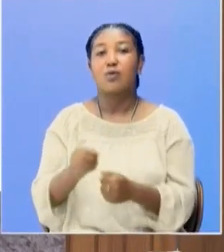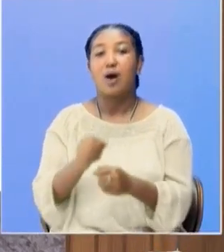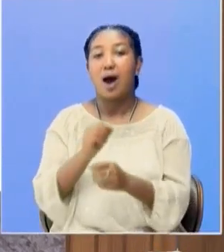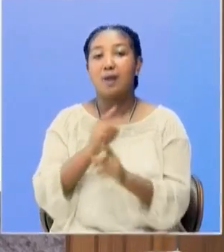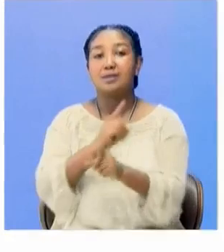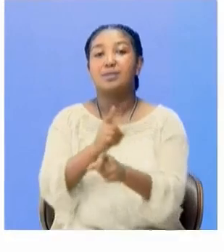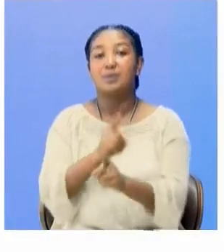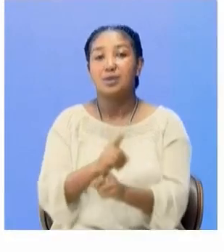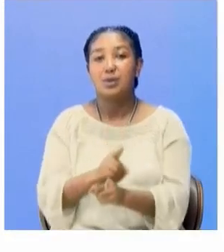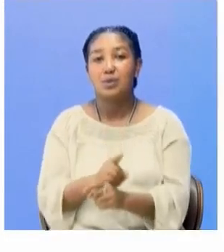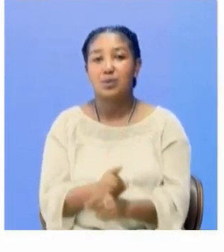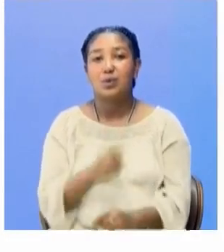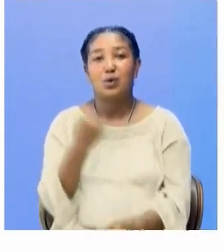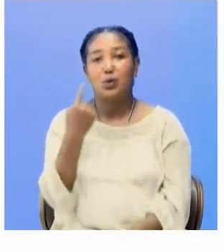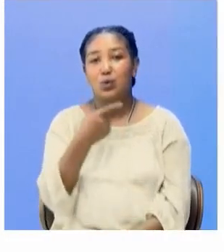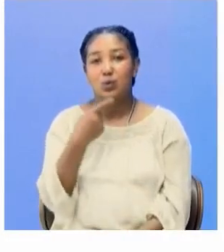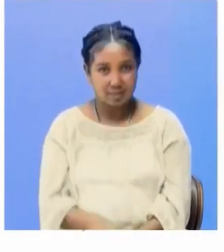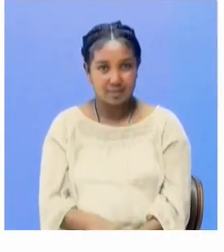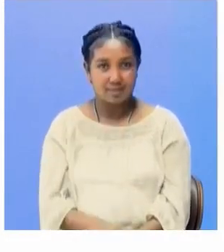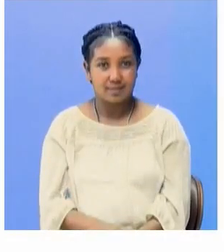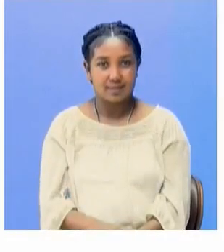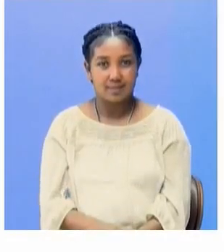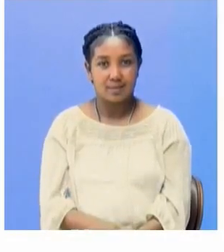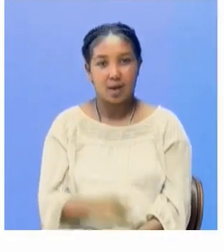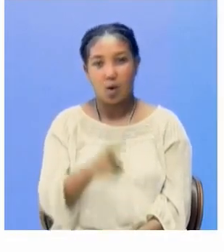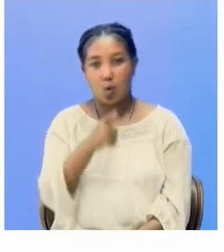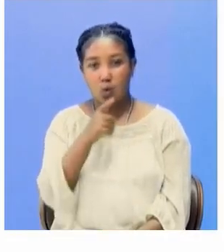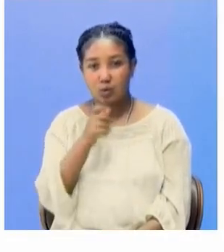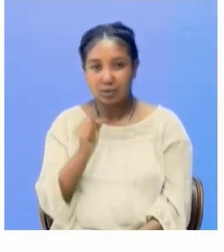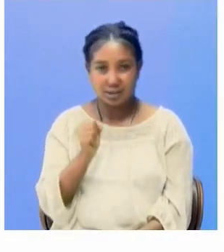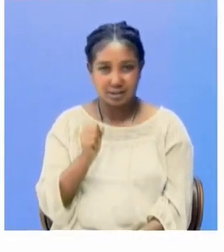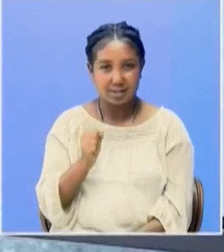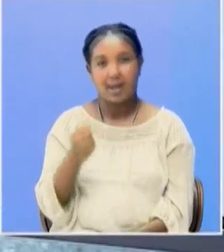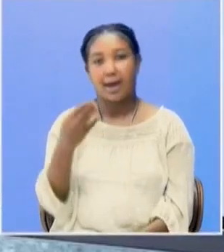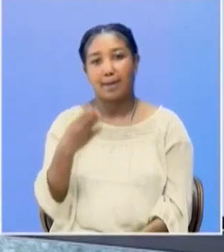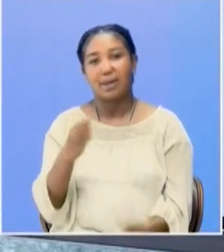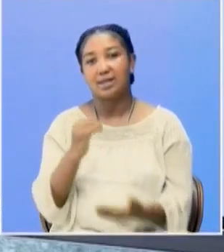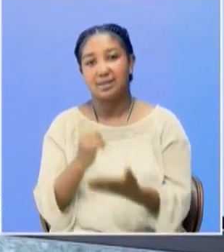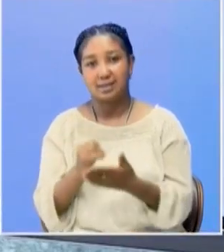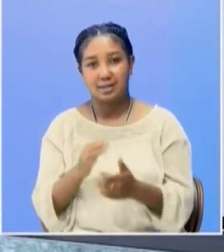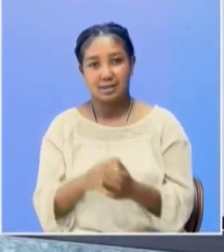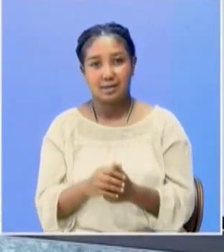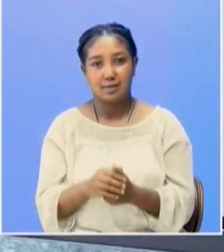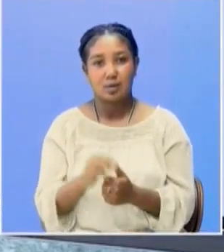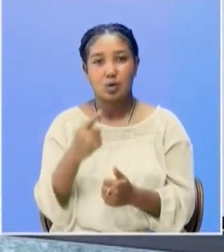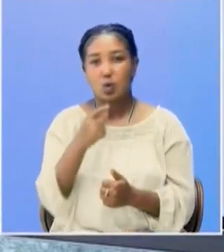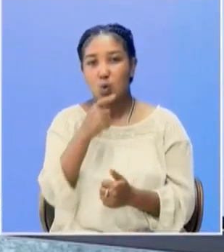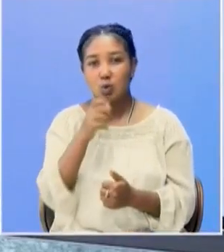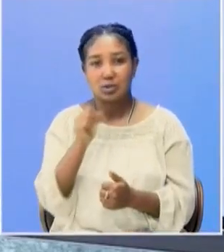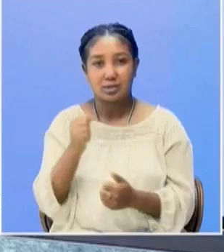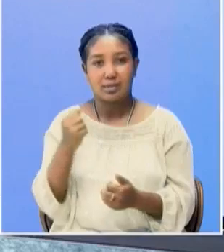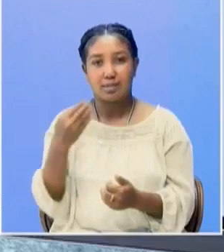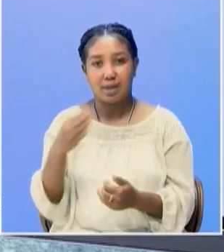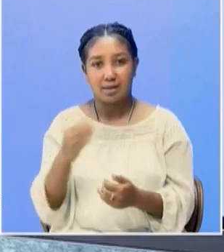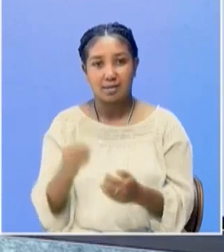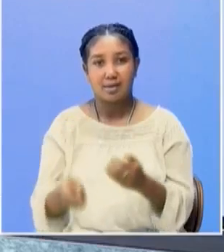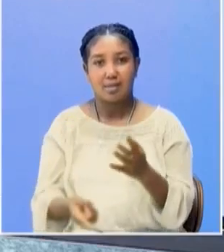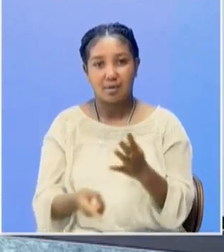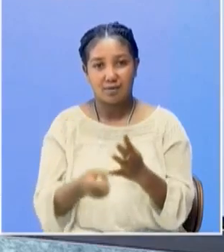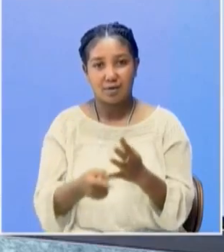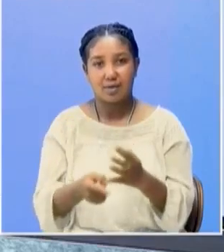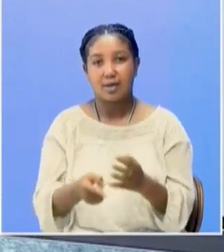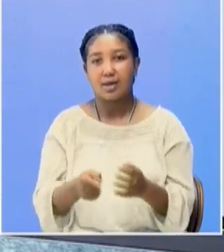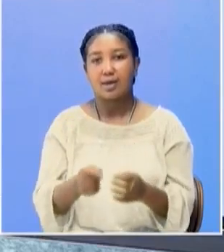what? Whose? Whose pen is it? Whose pen is it? This one's number 5.